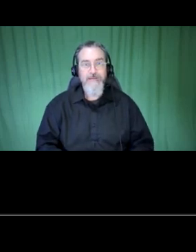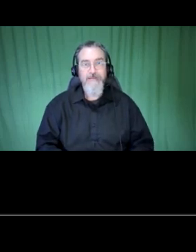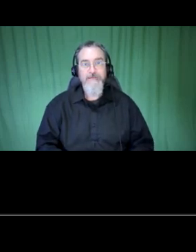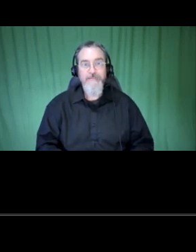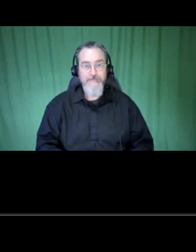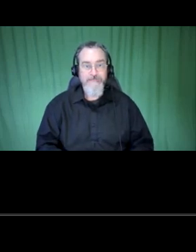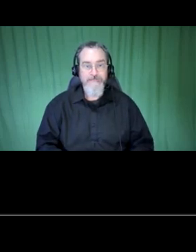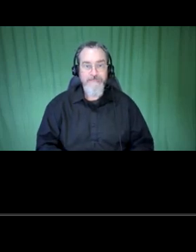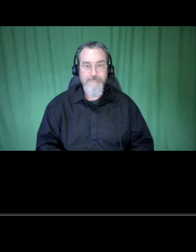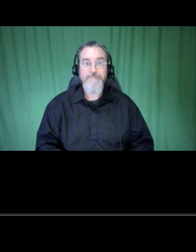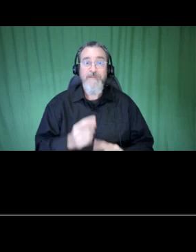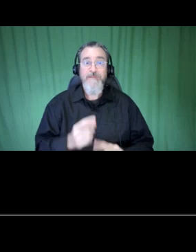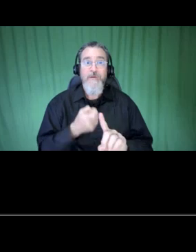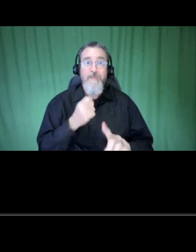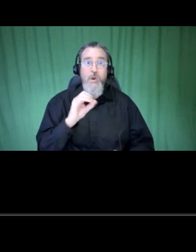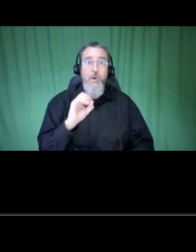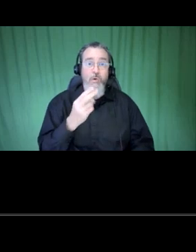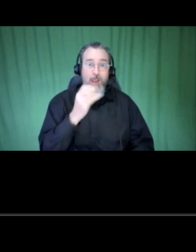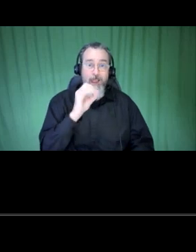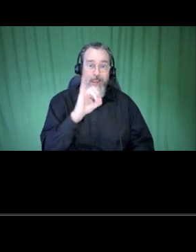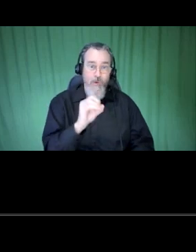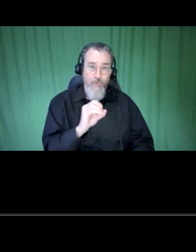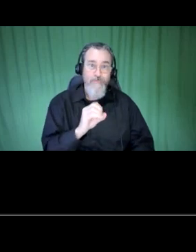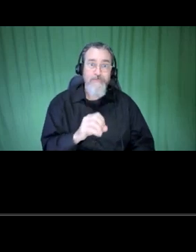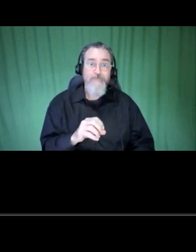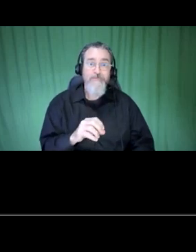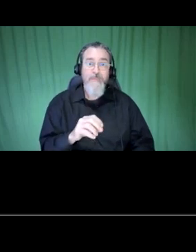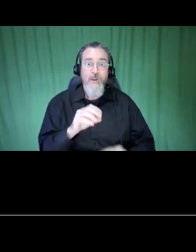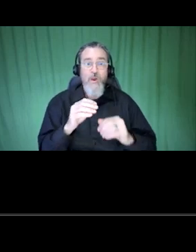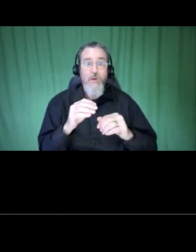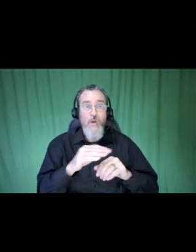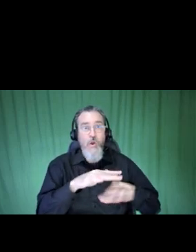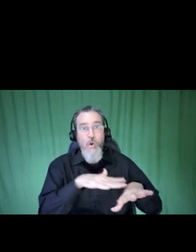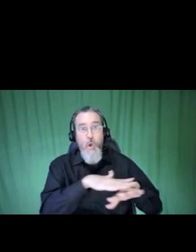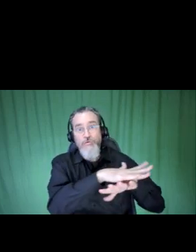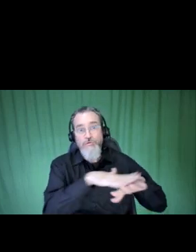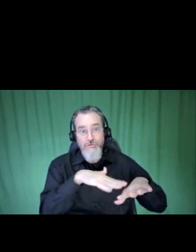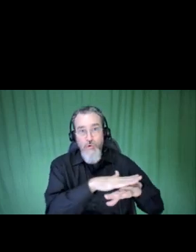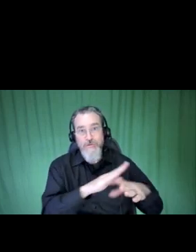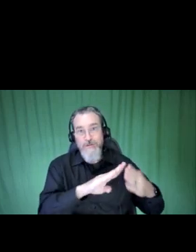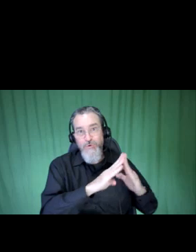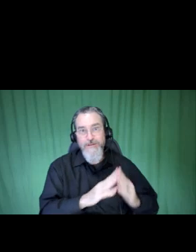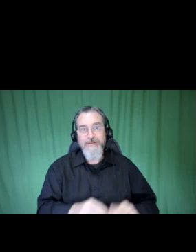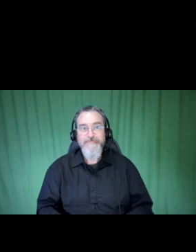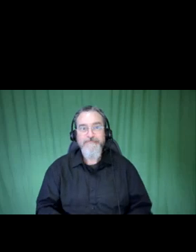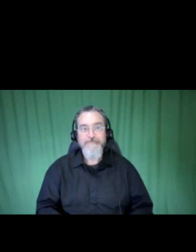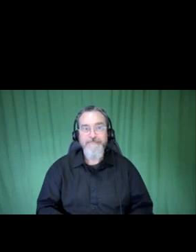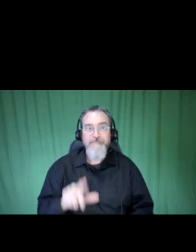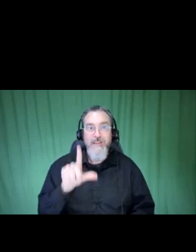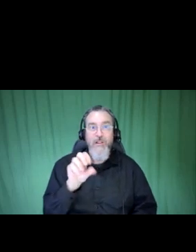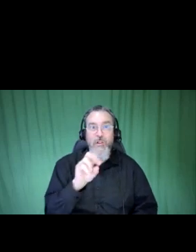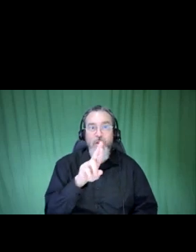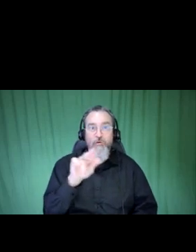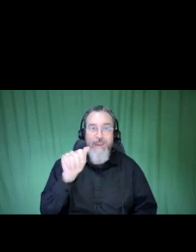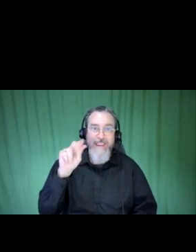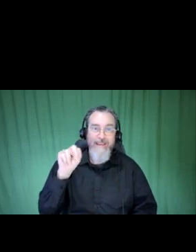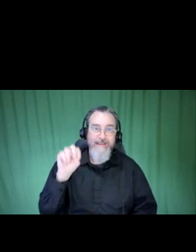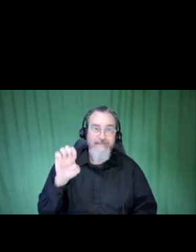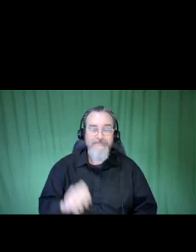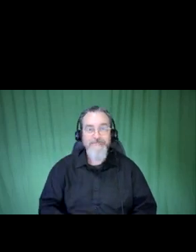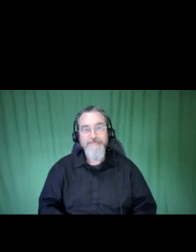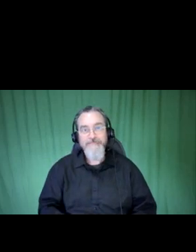Ohio coastal communities. And we have Lorraine with us. Thank you, Lorraine. Thank you, Phil. Hi, everyone. Next